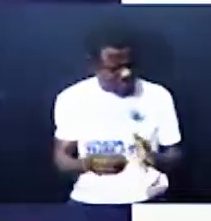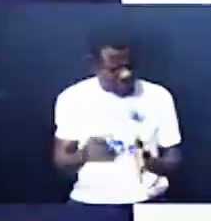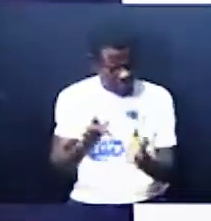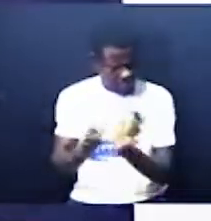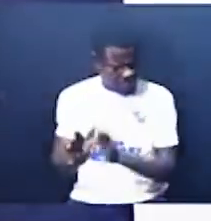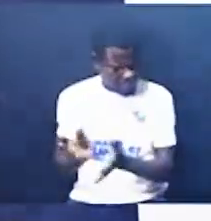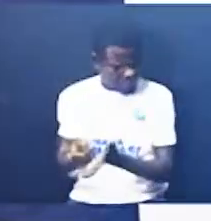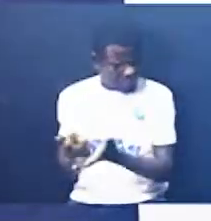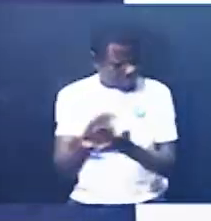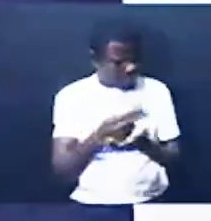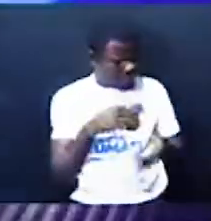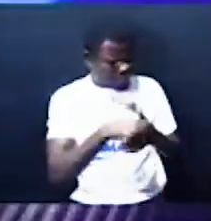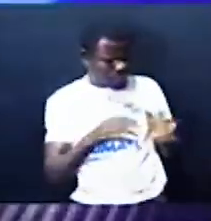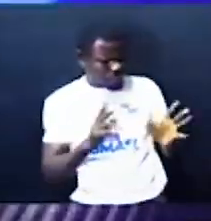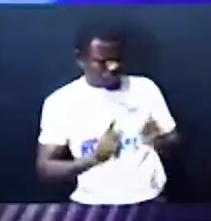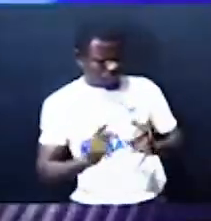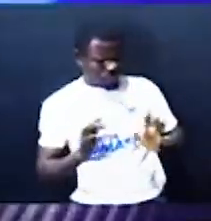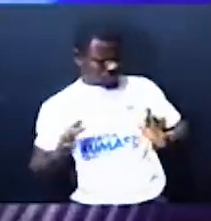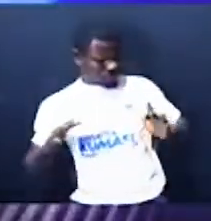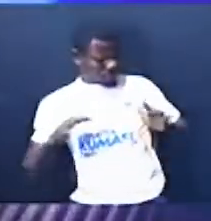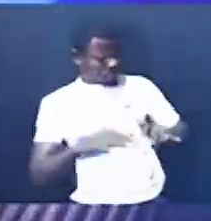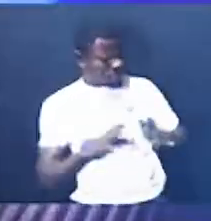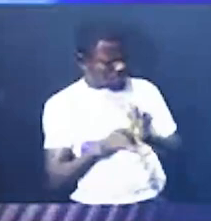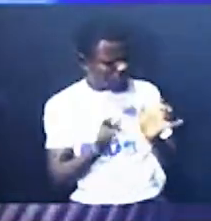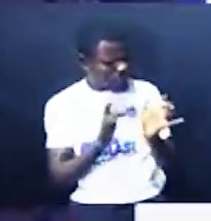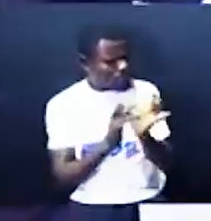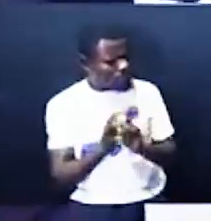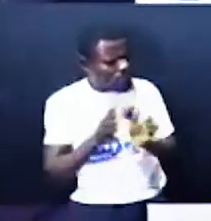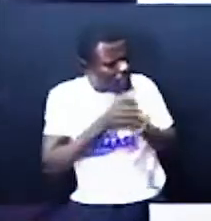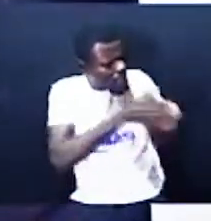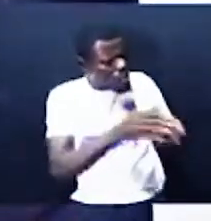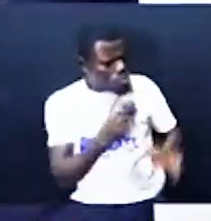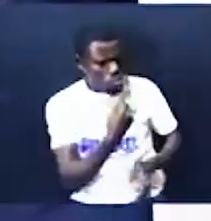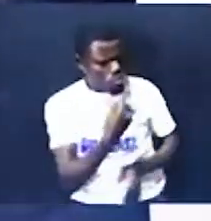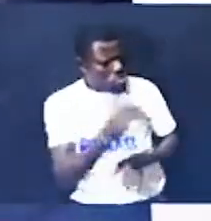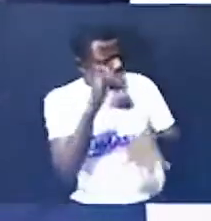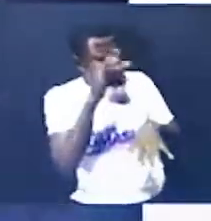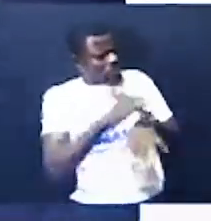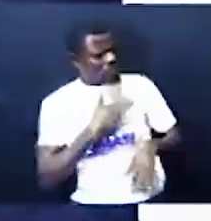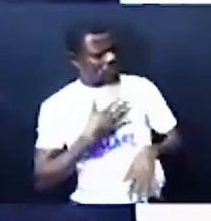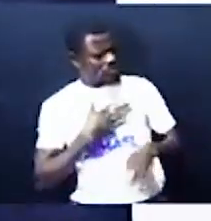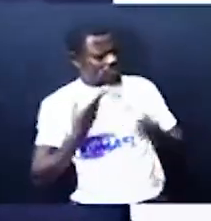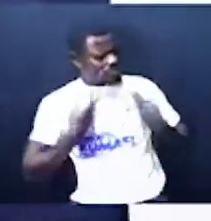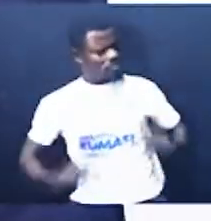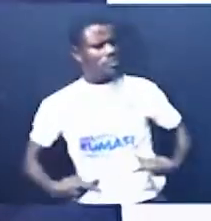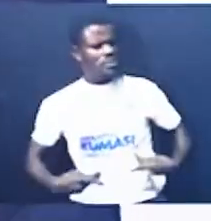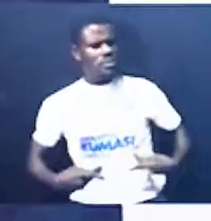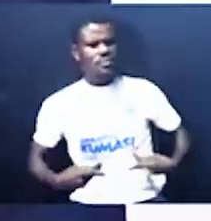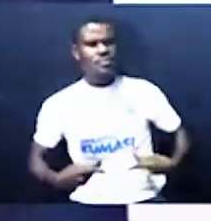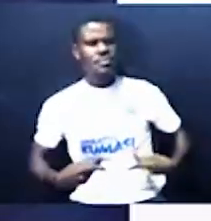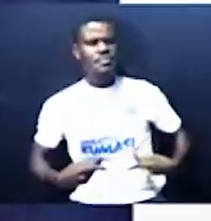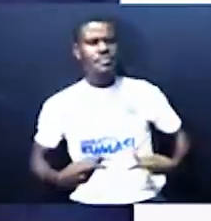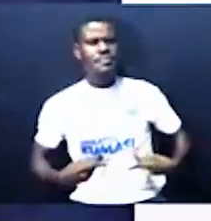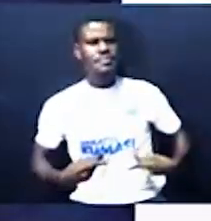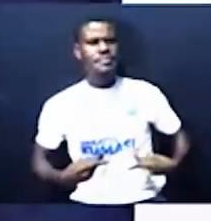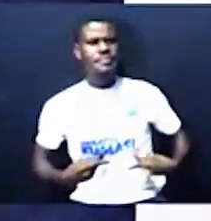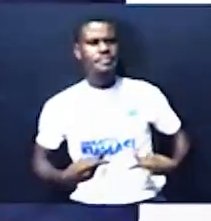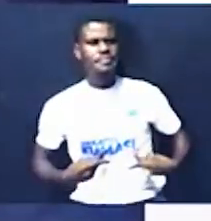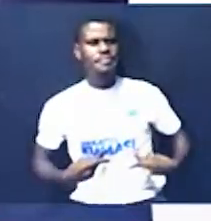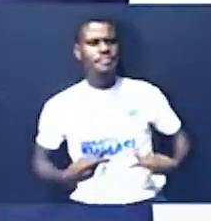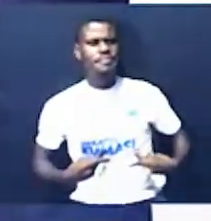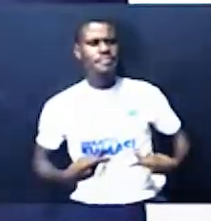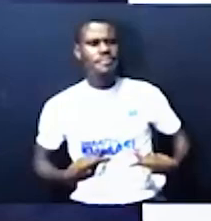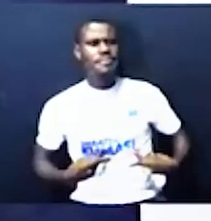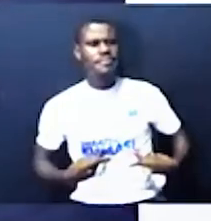around in the crowd and asked, touch my clothes. Then Tamara Yesu hunu ni mu se an wodin bi afri ni mu na odane ne